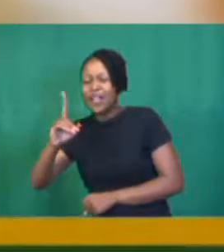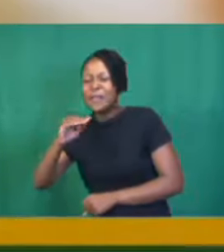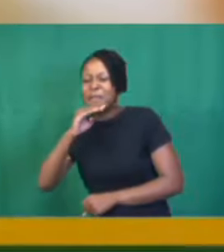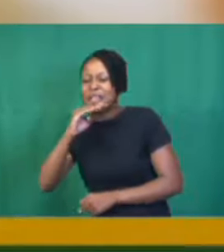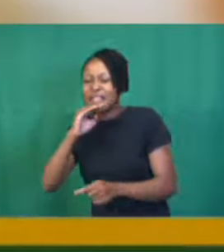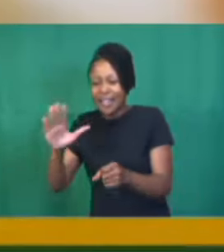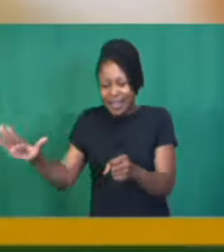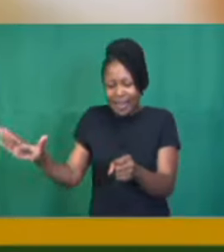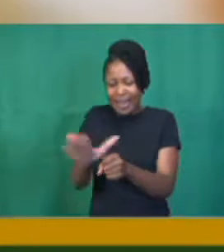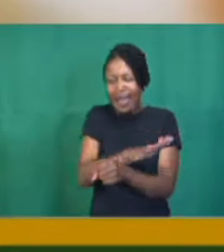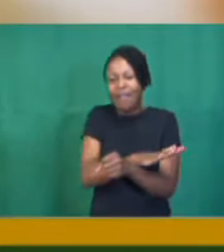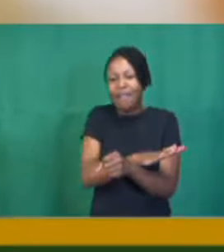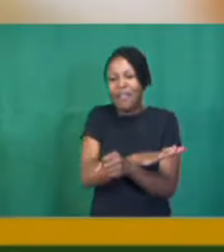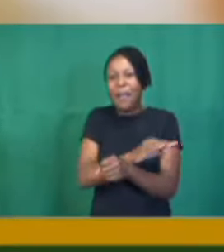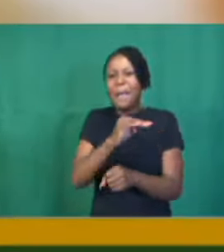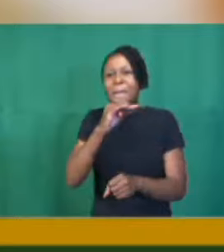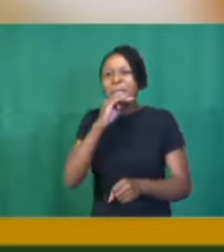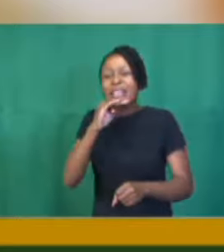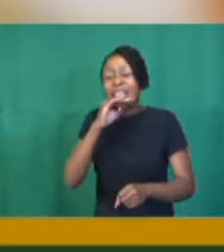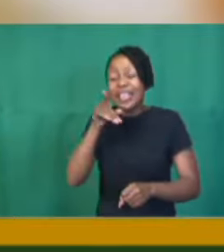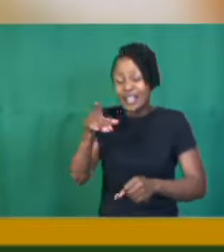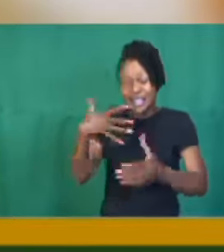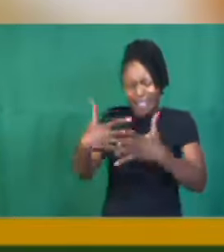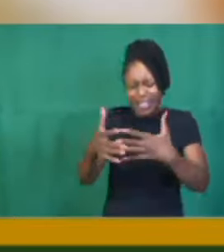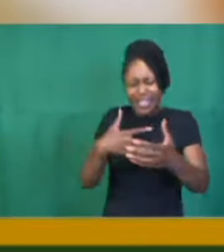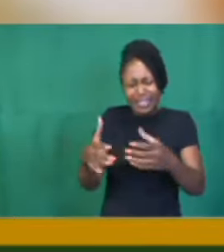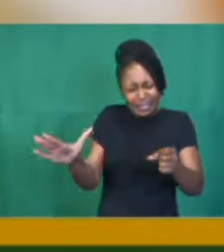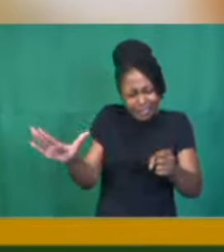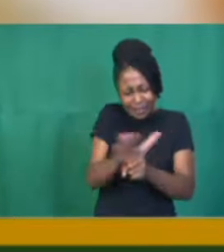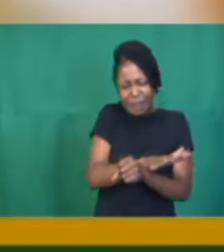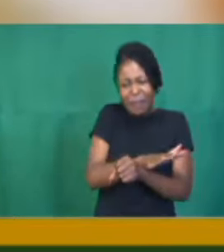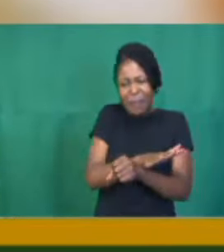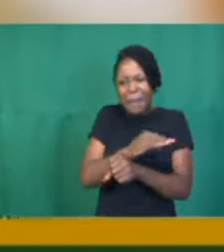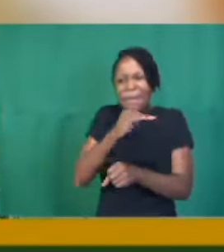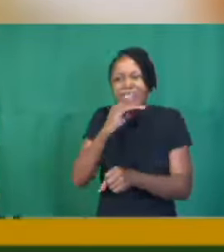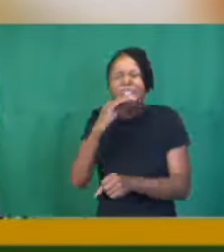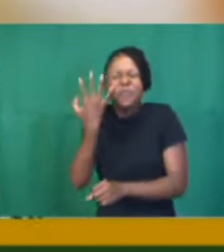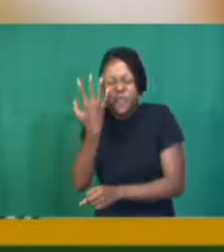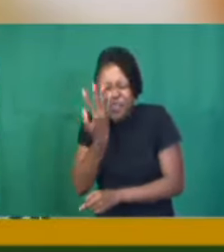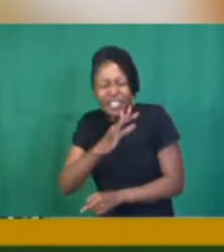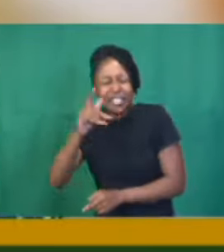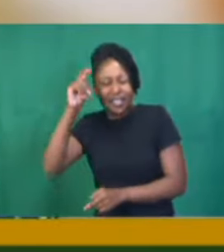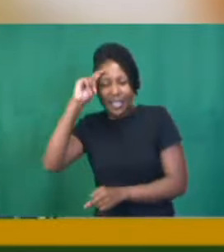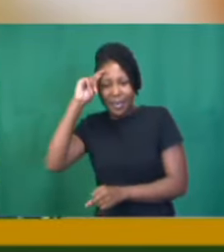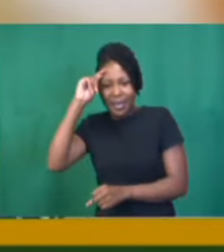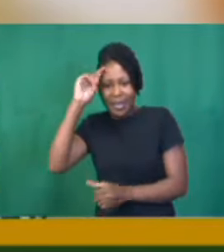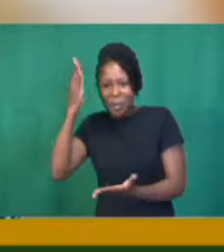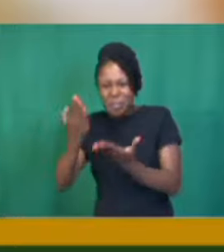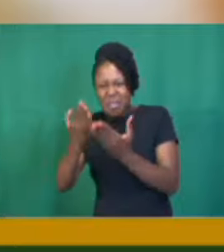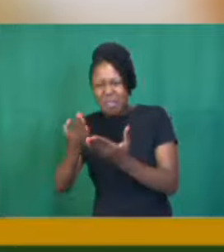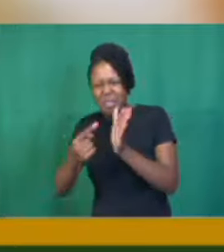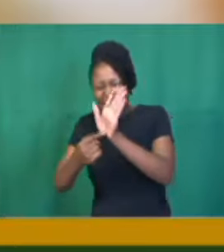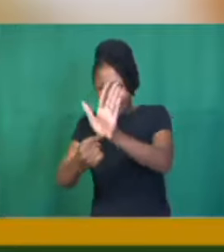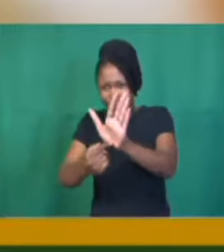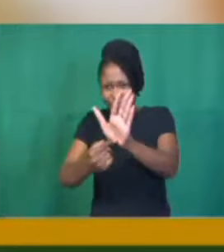concealed that deal. You have sealed that deal. If I may make an example, some people would talk about sealing a deal. So